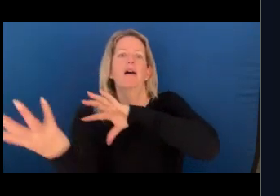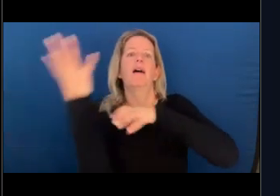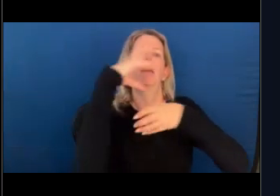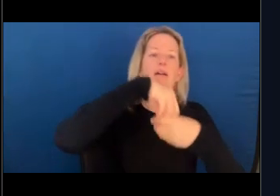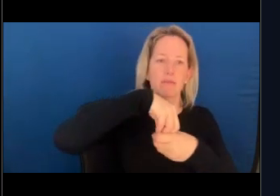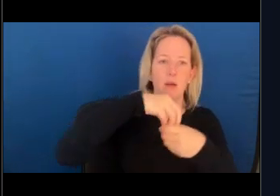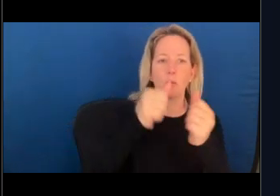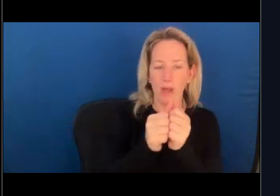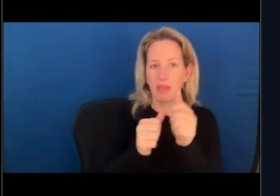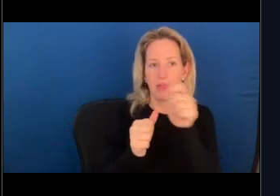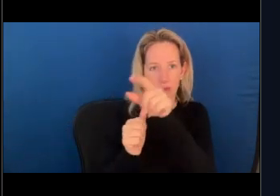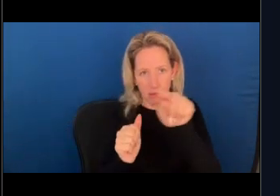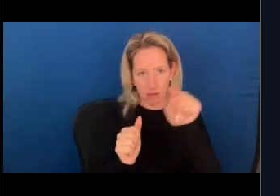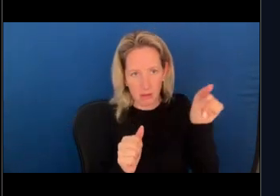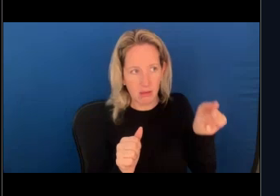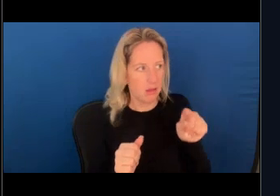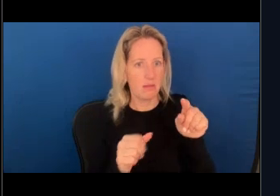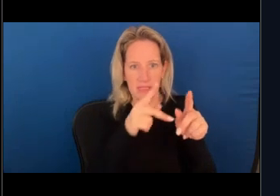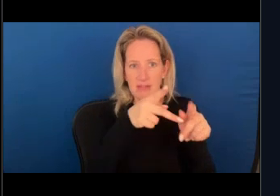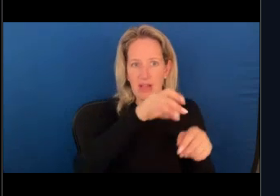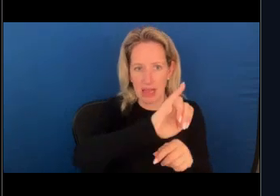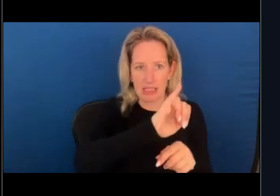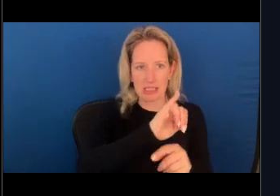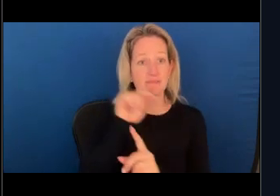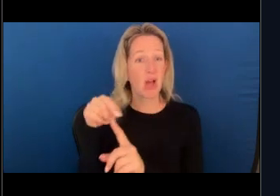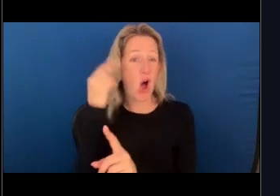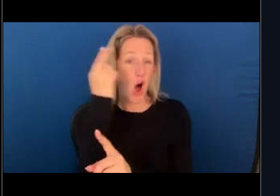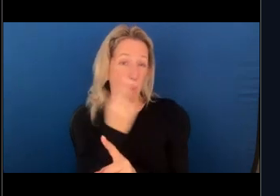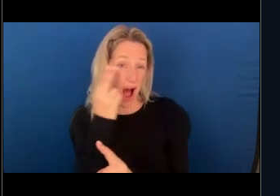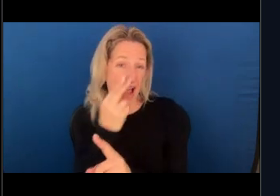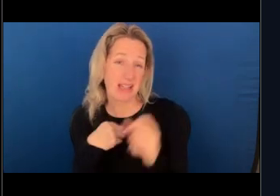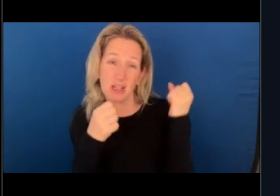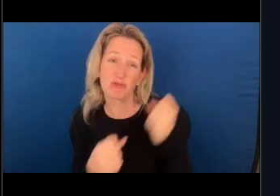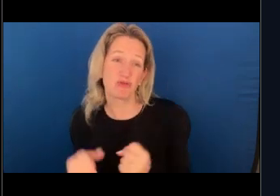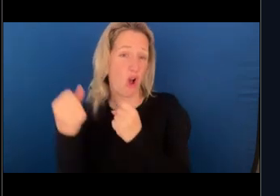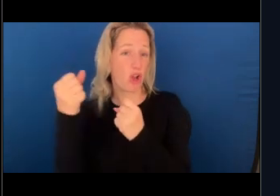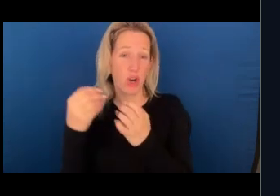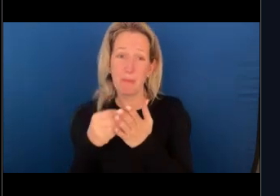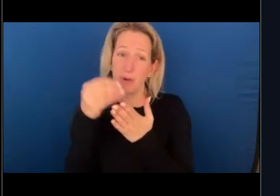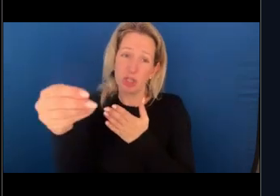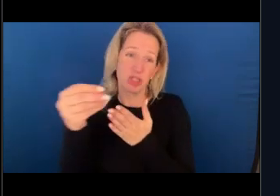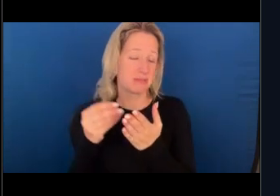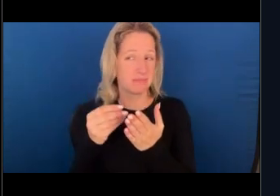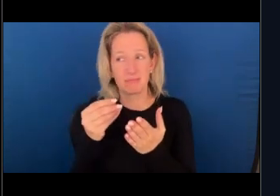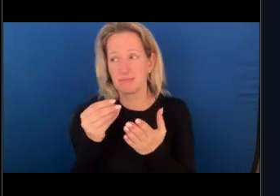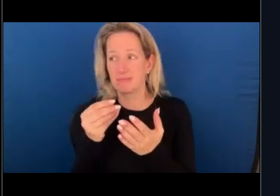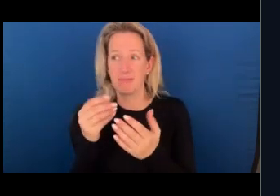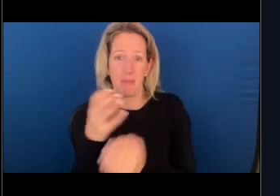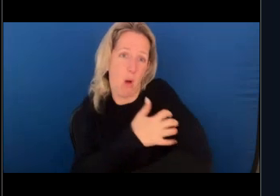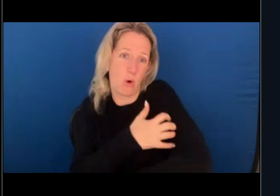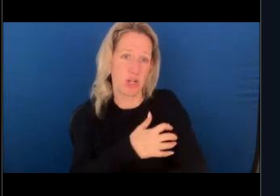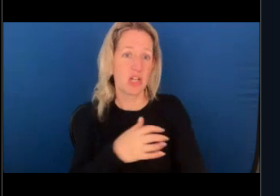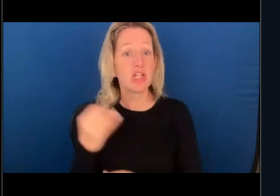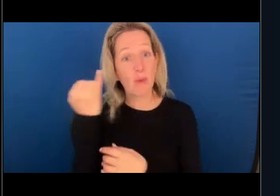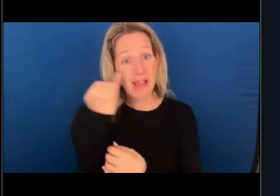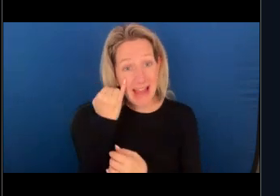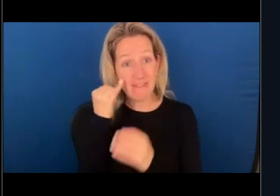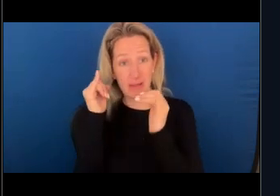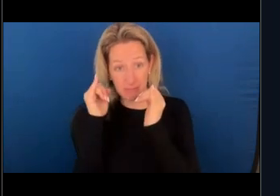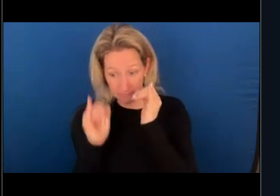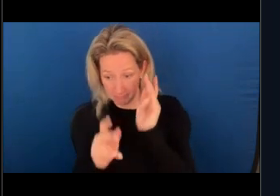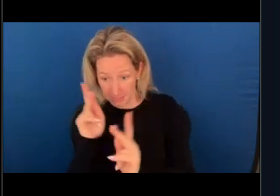having stronger purchasing power. And this just means that for individuals who want to purchase plastic alternatives, these options